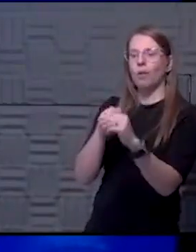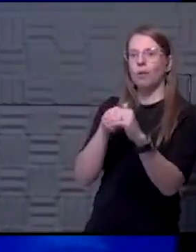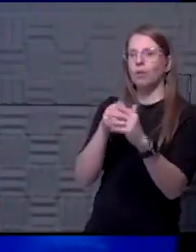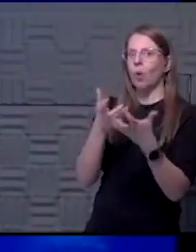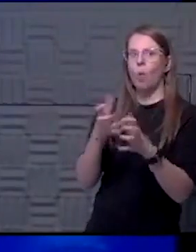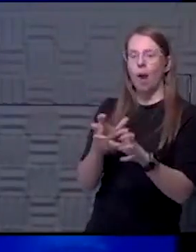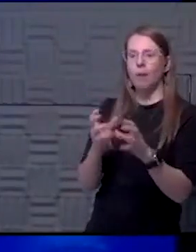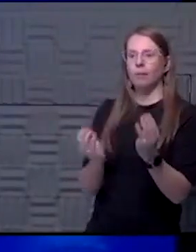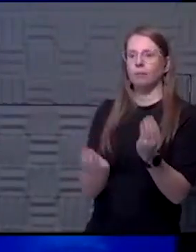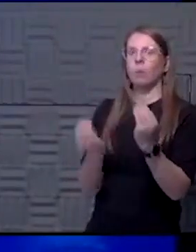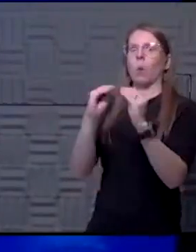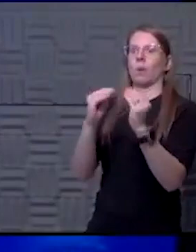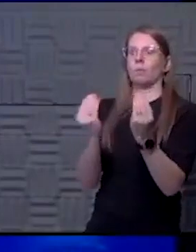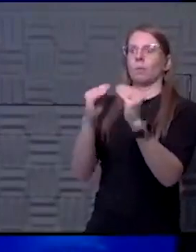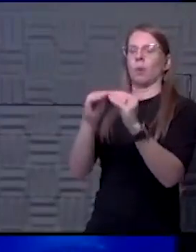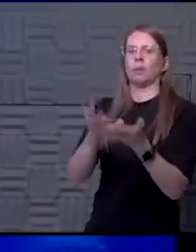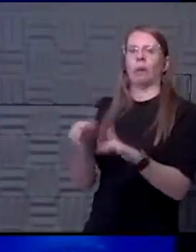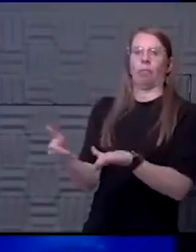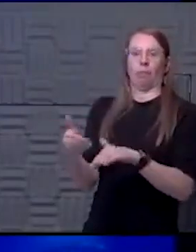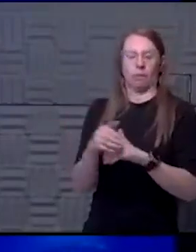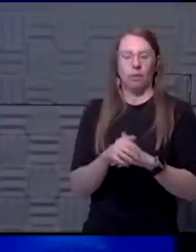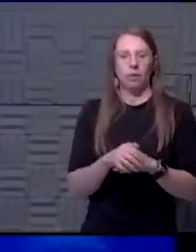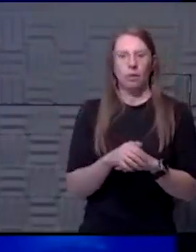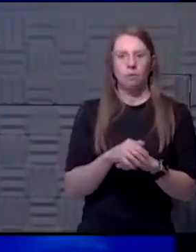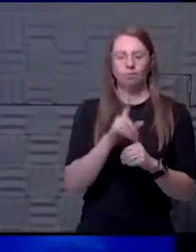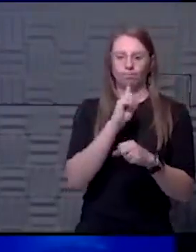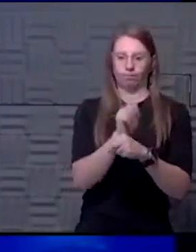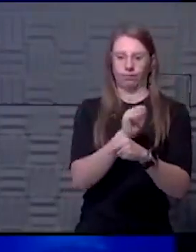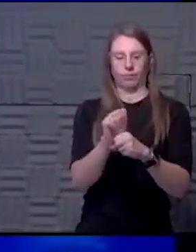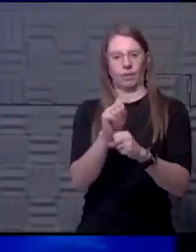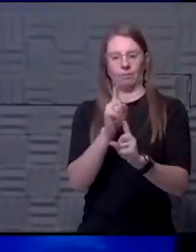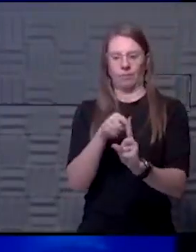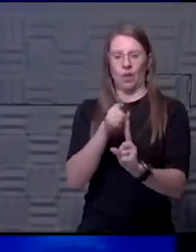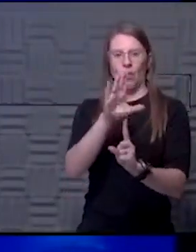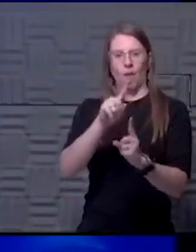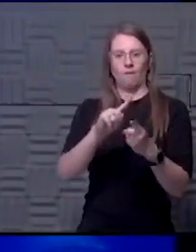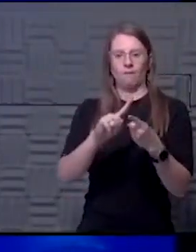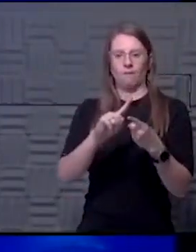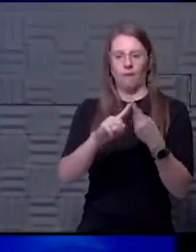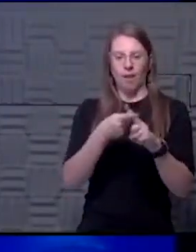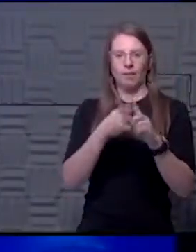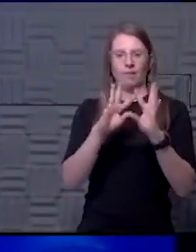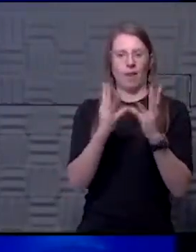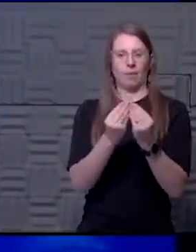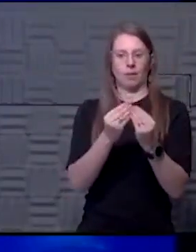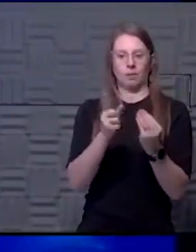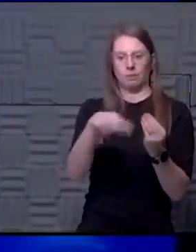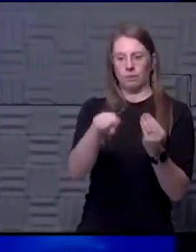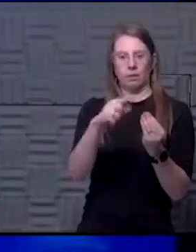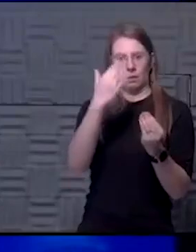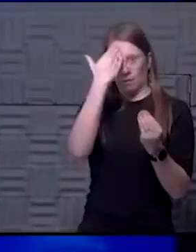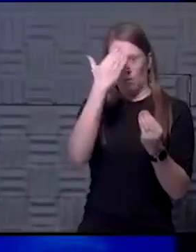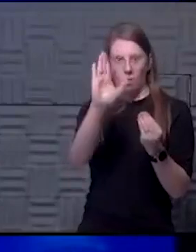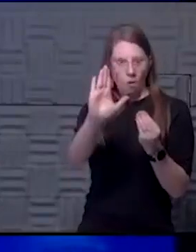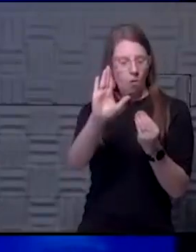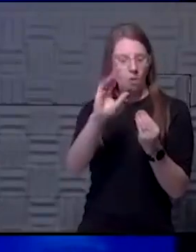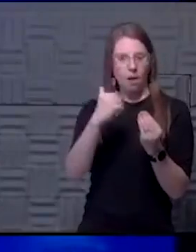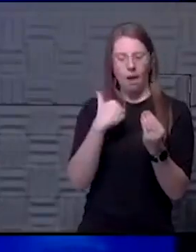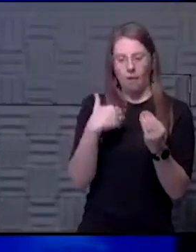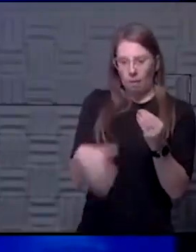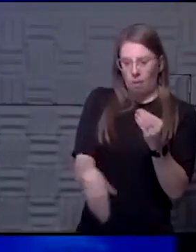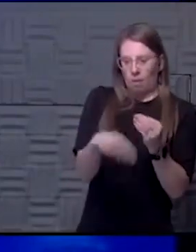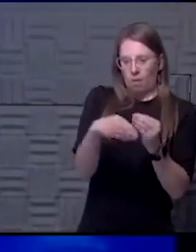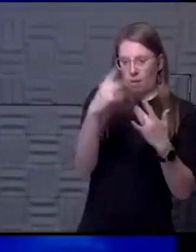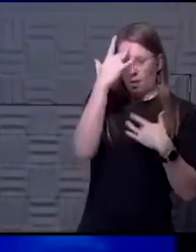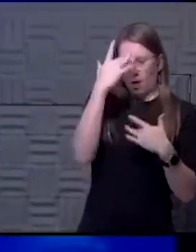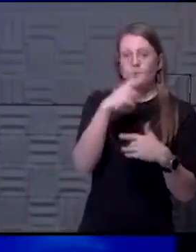death. And the reality is that it's your family and your friends and those who you may not even know have this underlying condition that will be at risk if